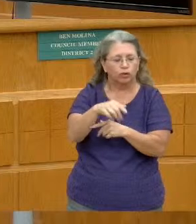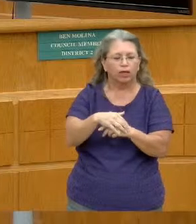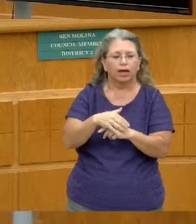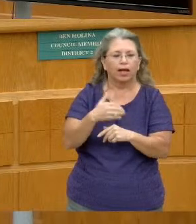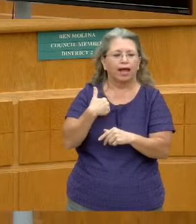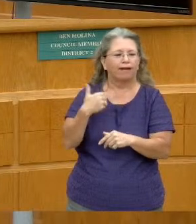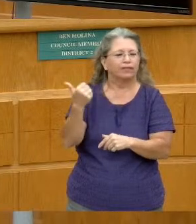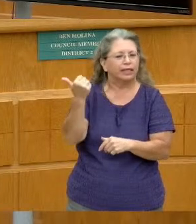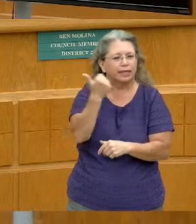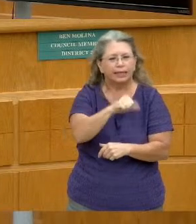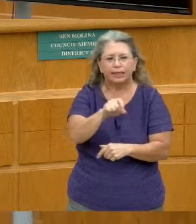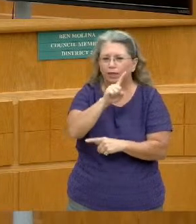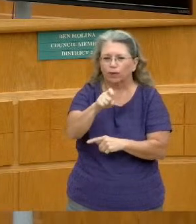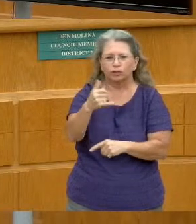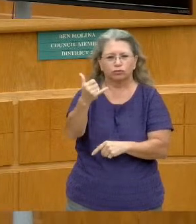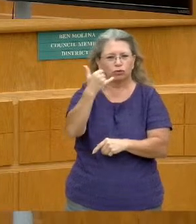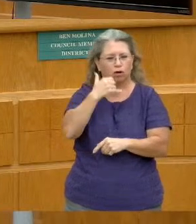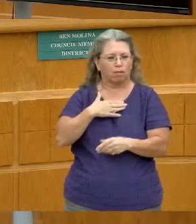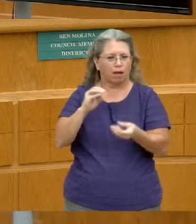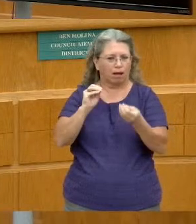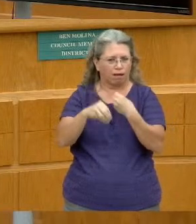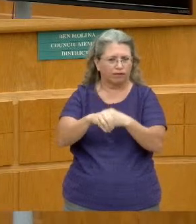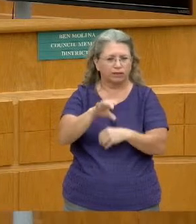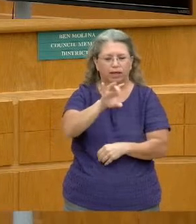question, call the county judge's office at